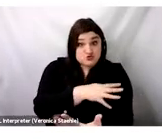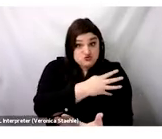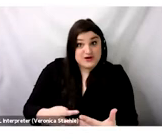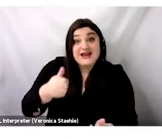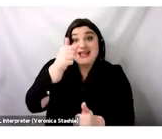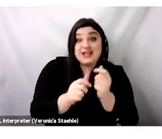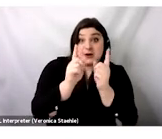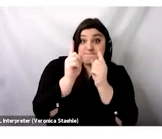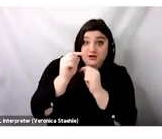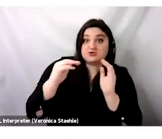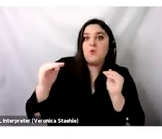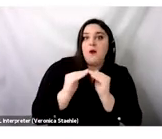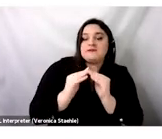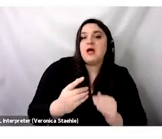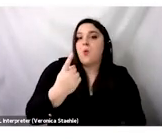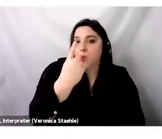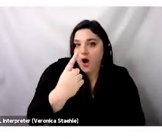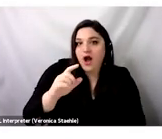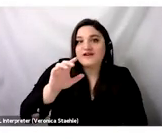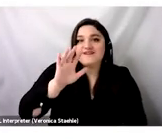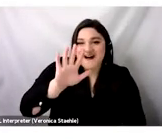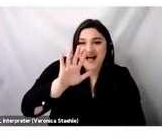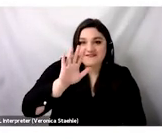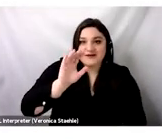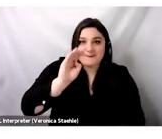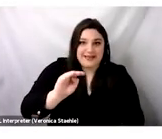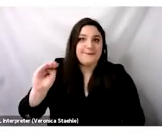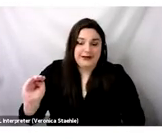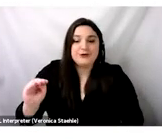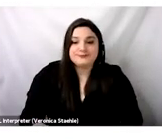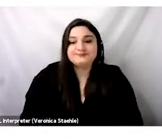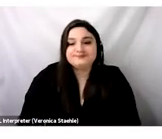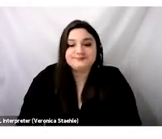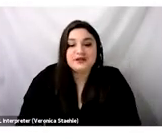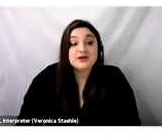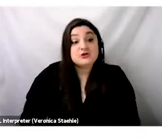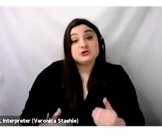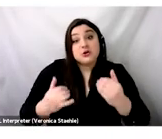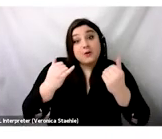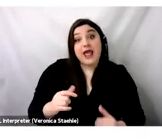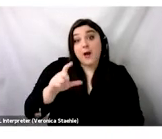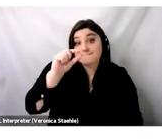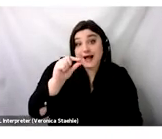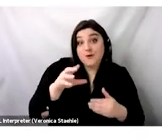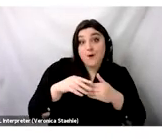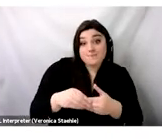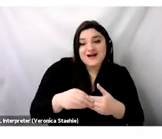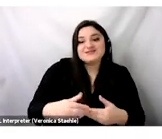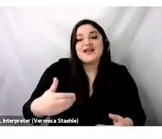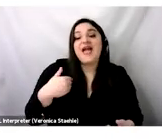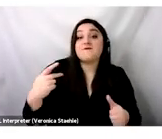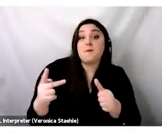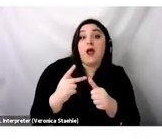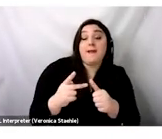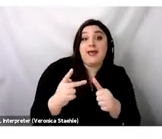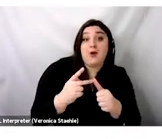took. Basic definition. Now, there are two categories. There are primary microplastics and there are secondary